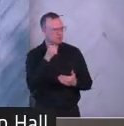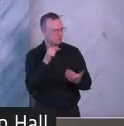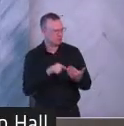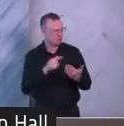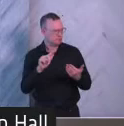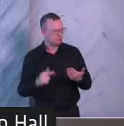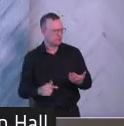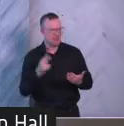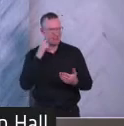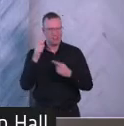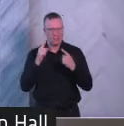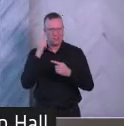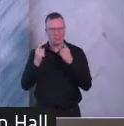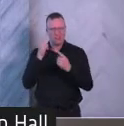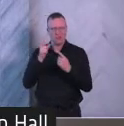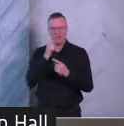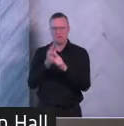order.